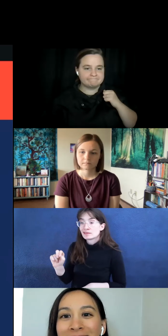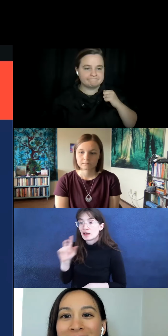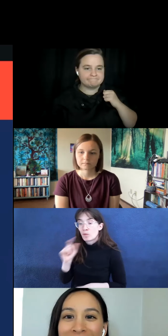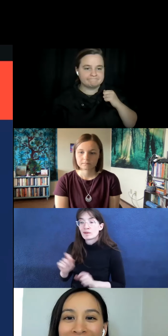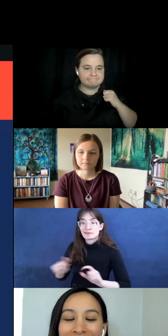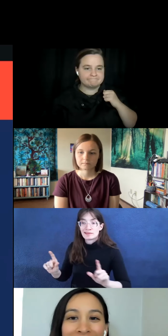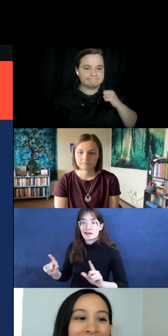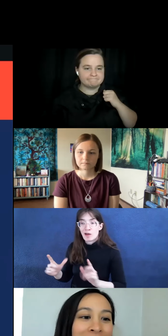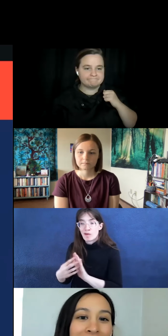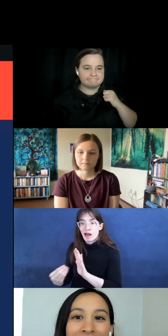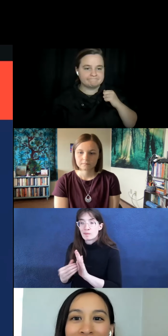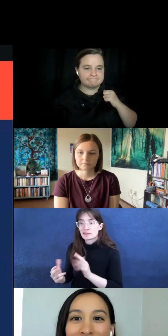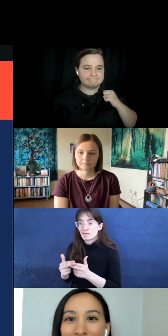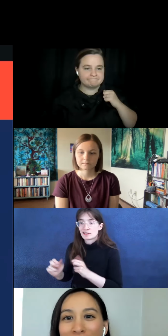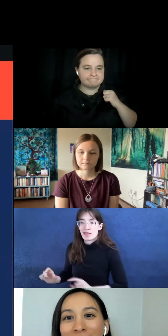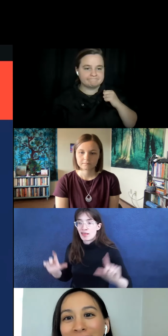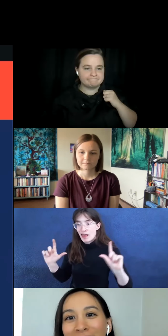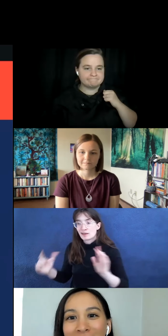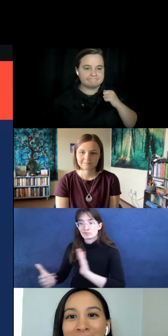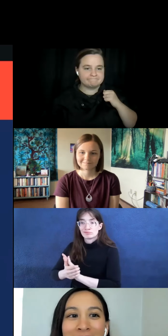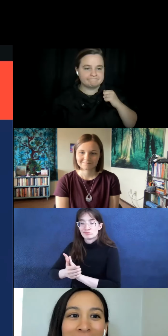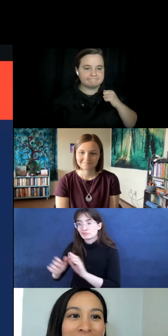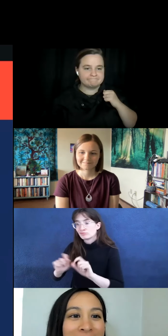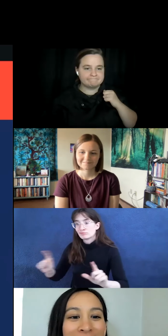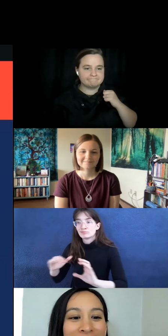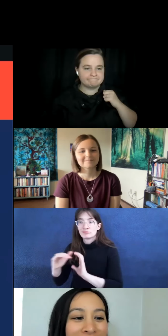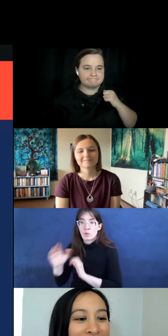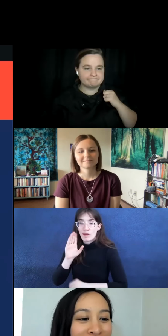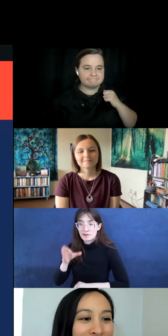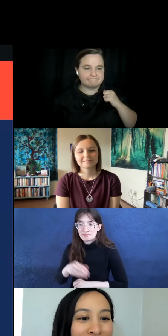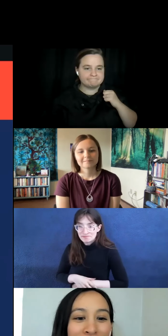slides. Got that question down, yes.